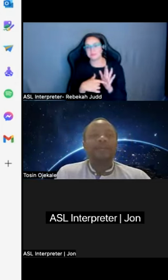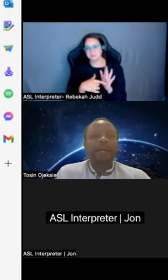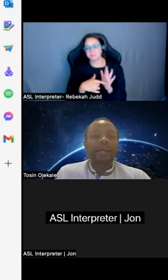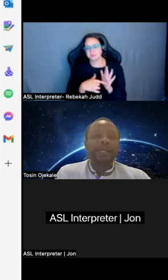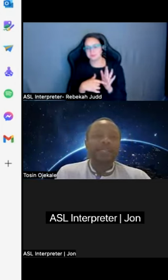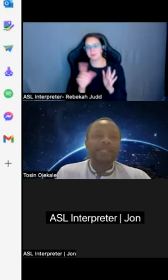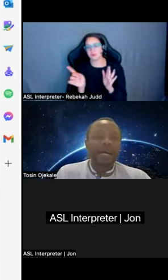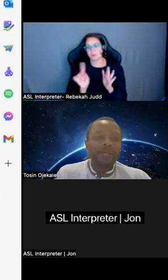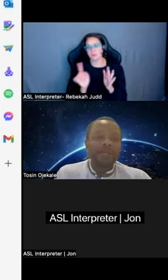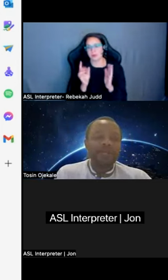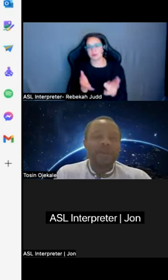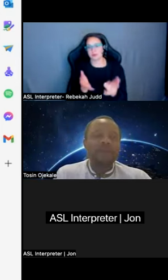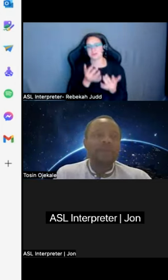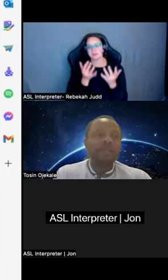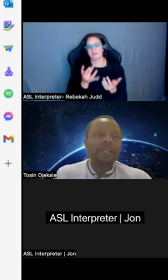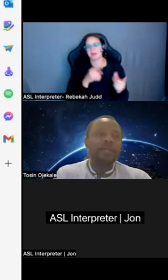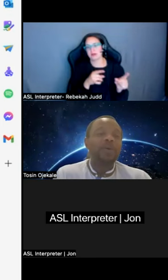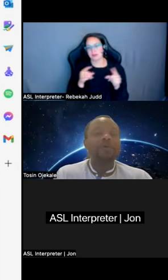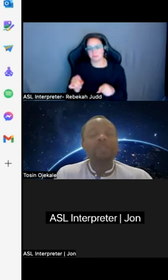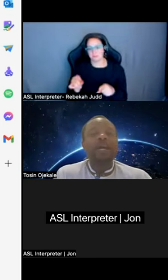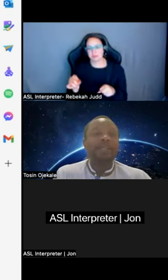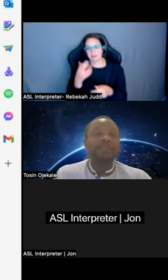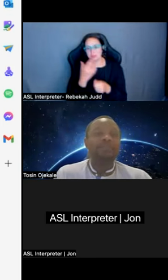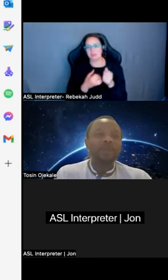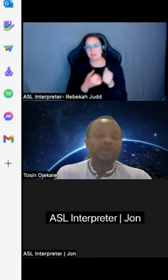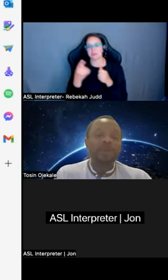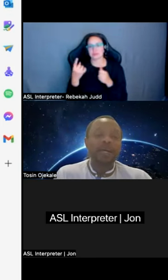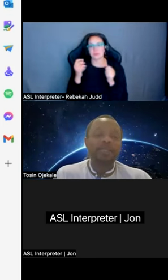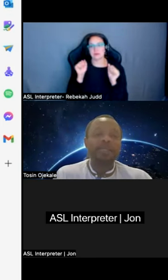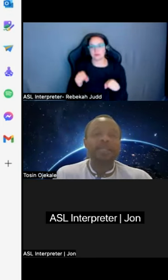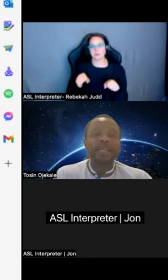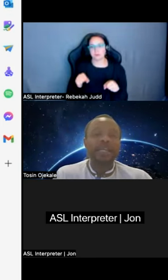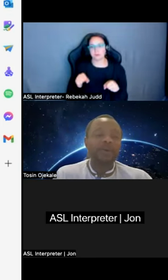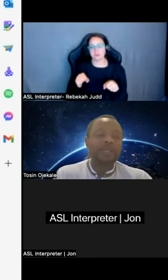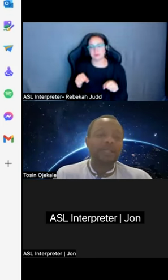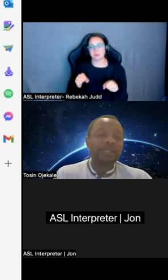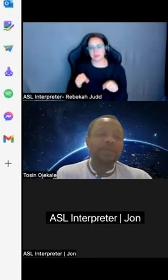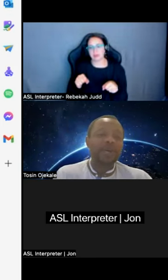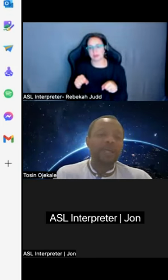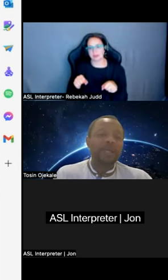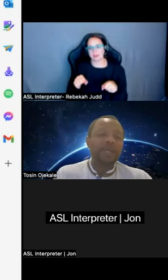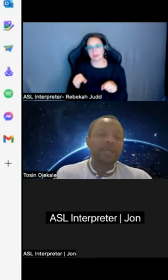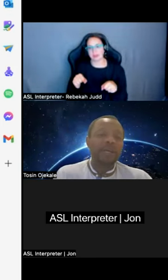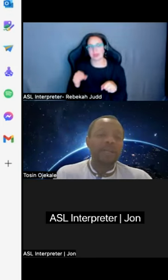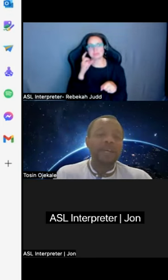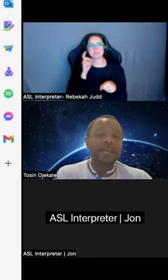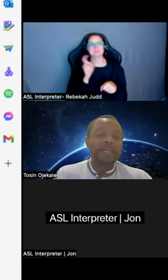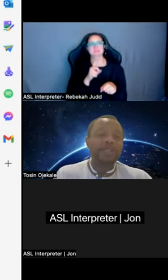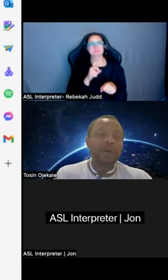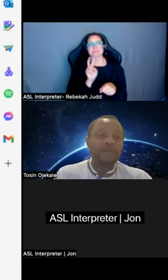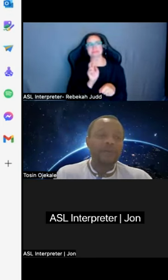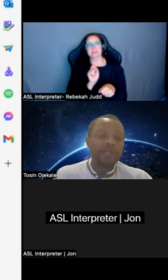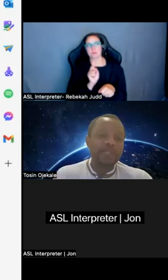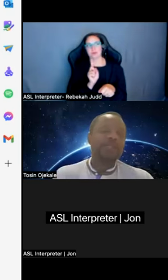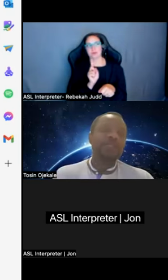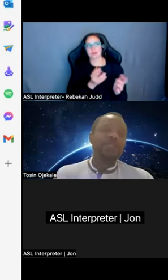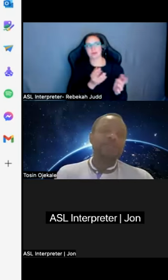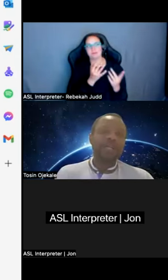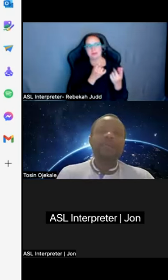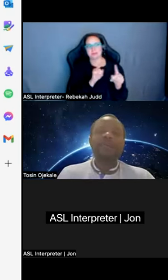the fire is happening, so everybody can, or at least most people can, take note and see where the fire is to